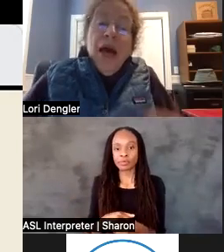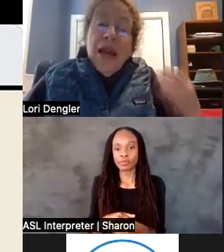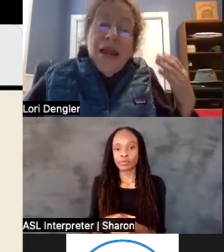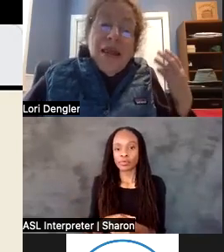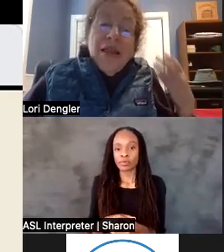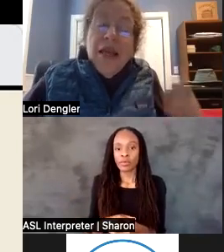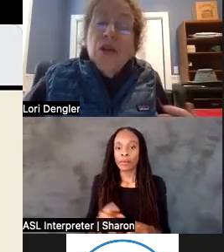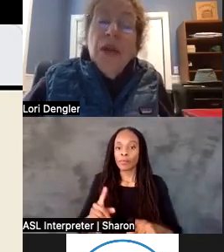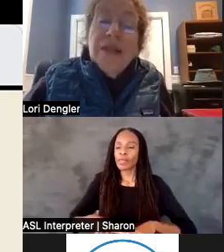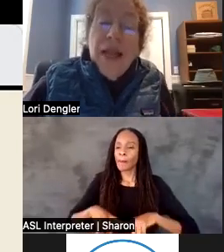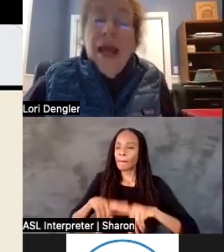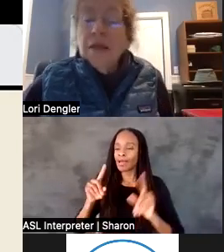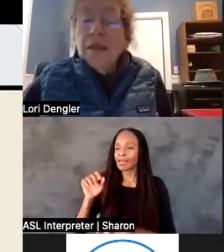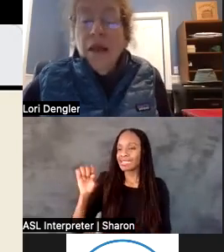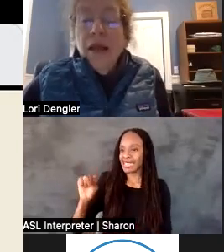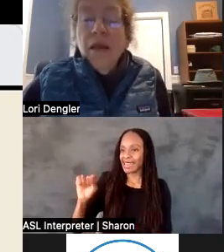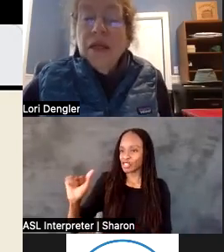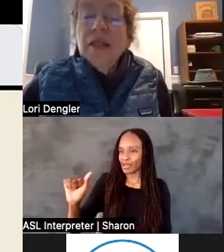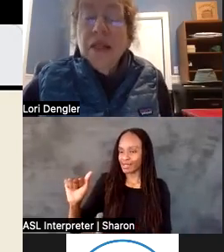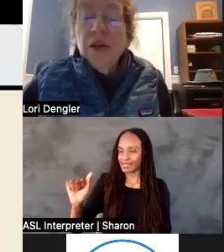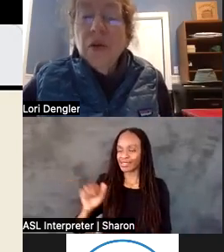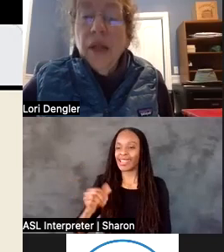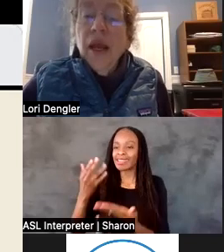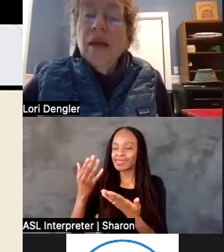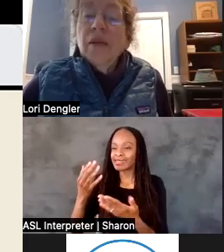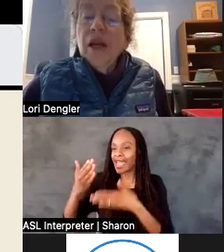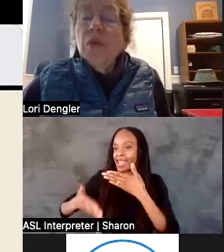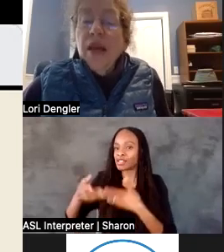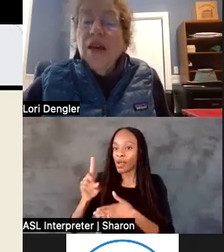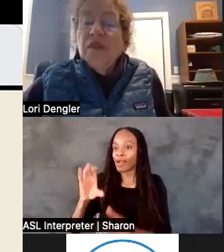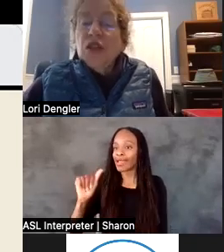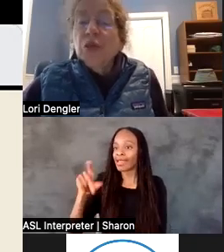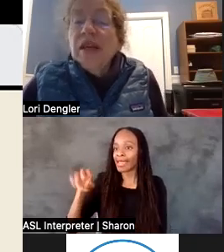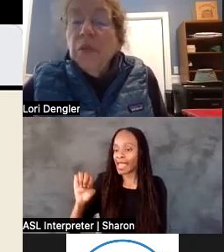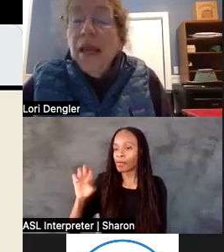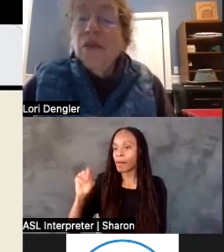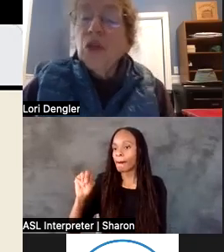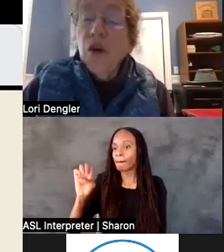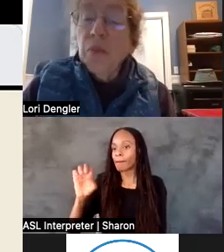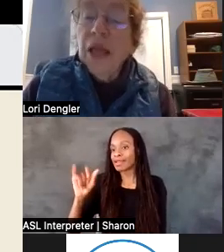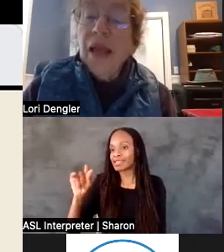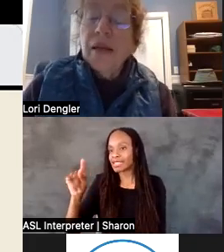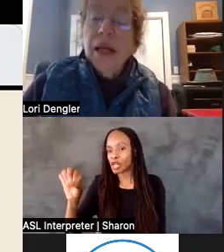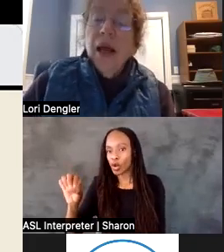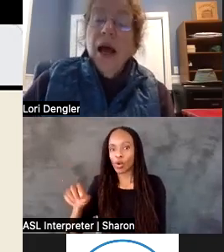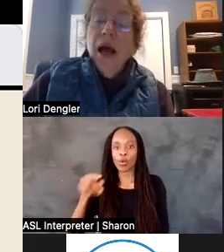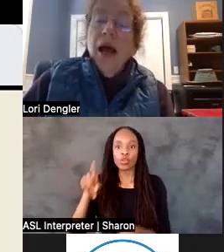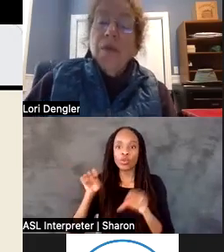But the San Andreas ends at Cape Mendocino. And there we have this green plate, the Gorda